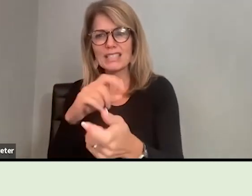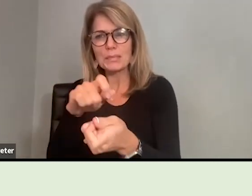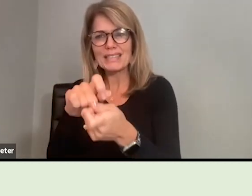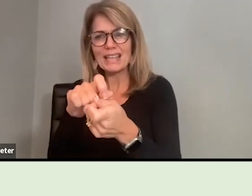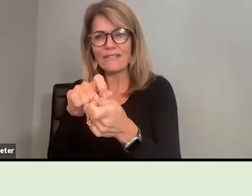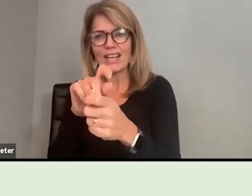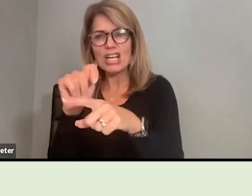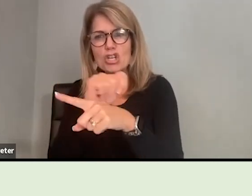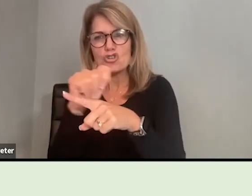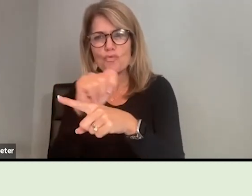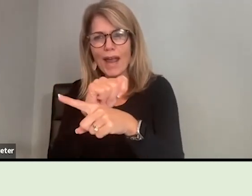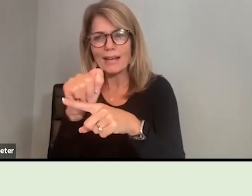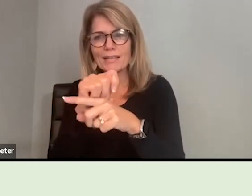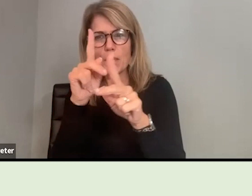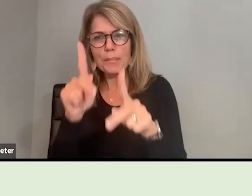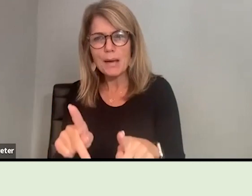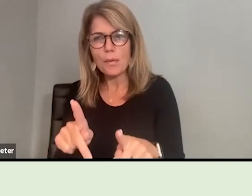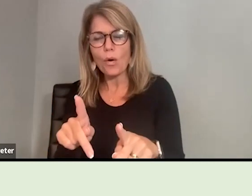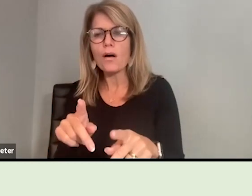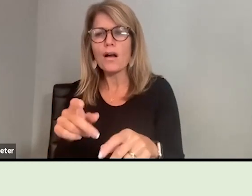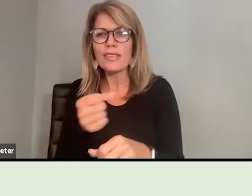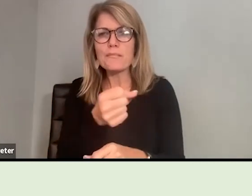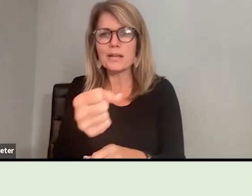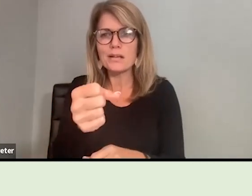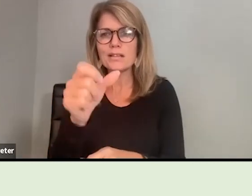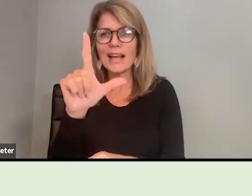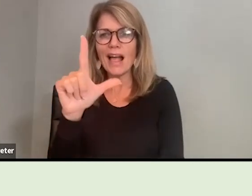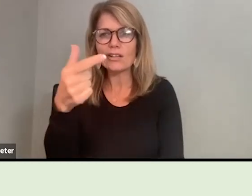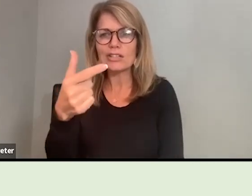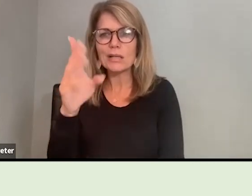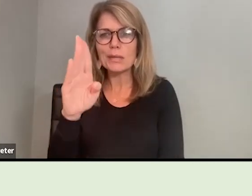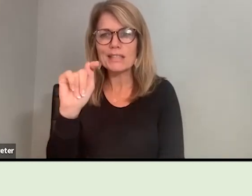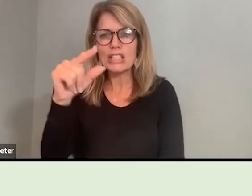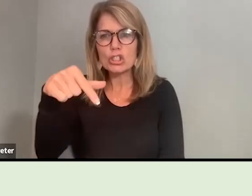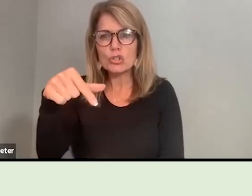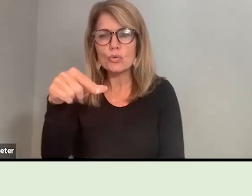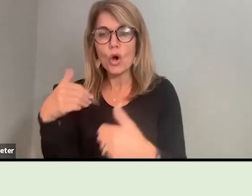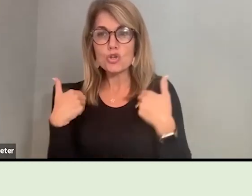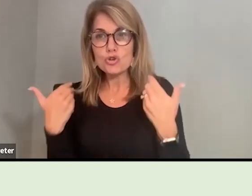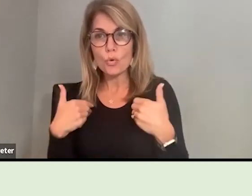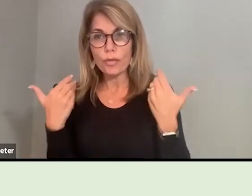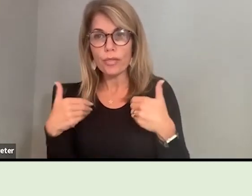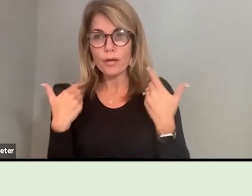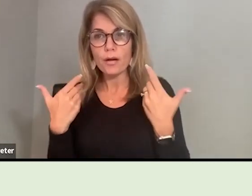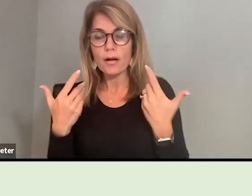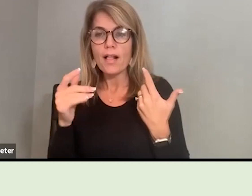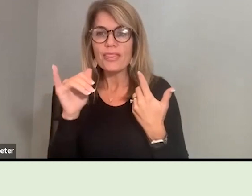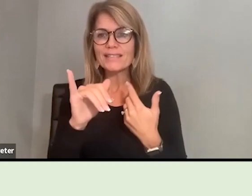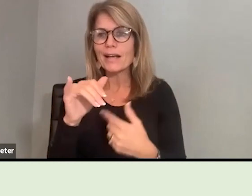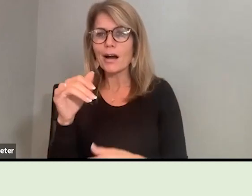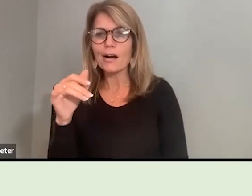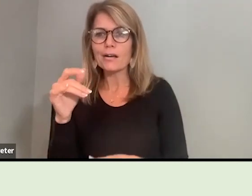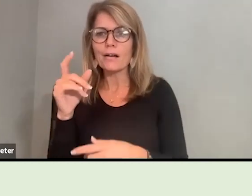special populations like the LGBTQ youth. And this is through the Trevor Project, which is a noteworthy organization